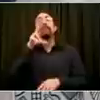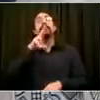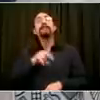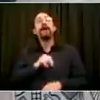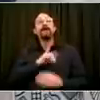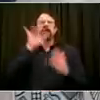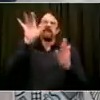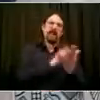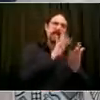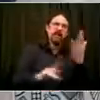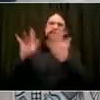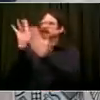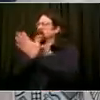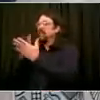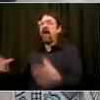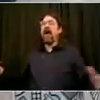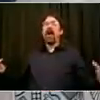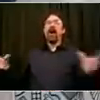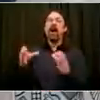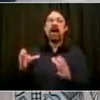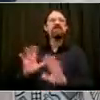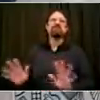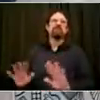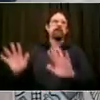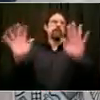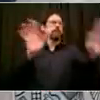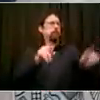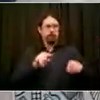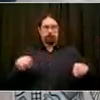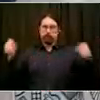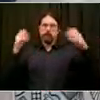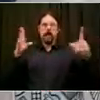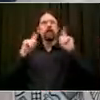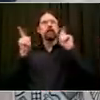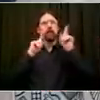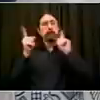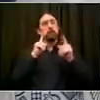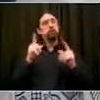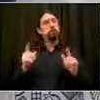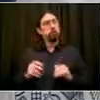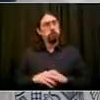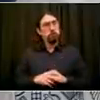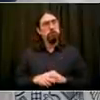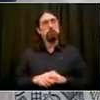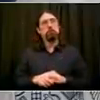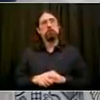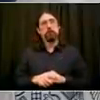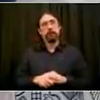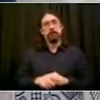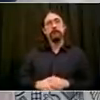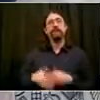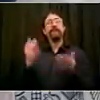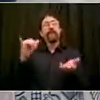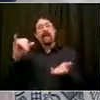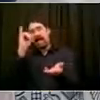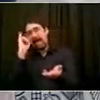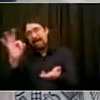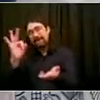the disease. That's the whole point of these kind of restrictions. They help turn things around. We've got to set up a